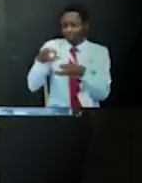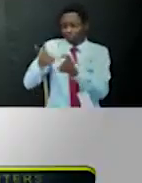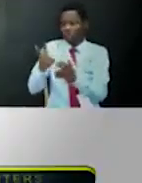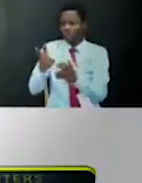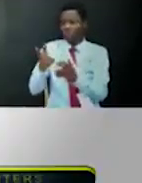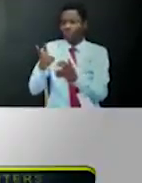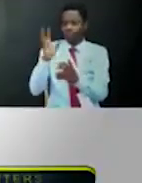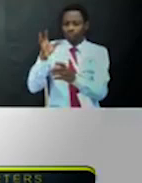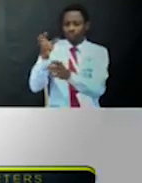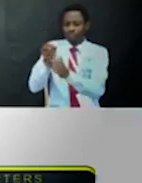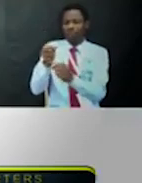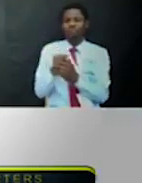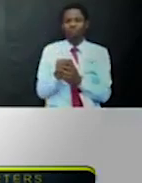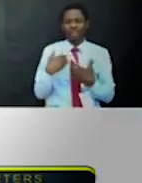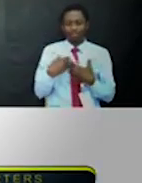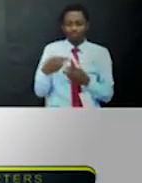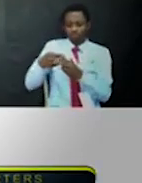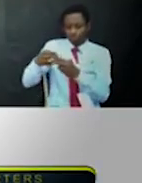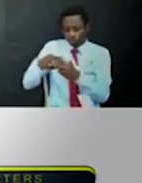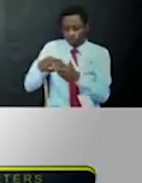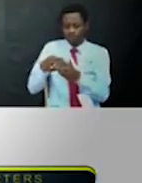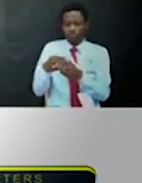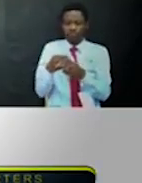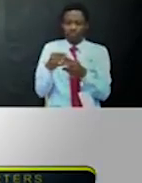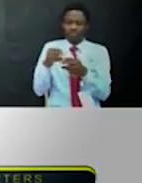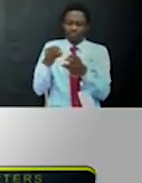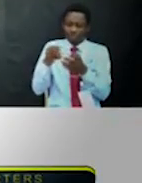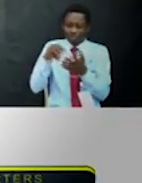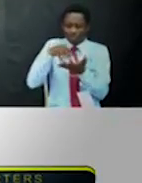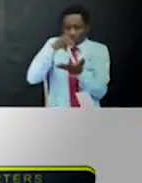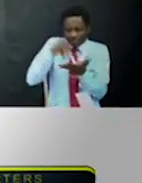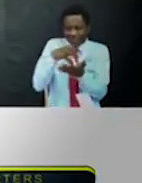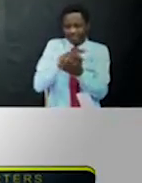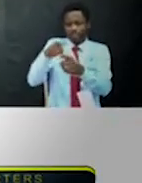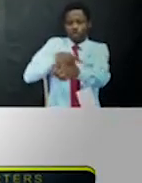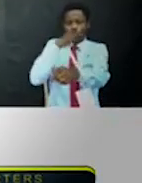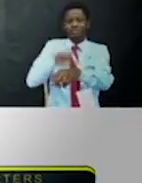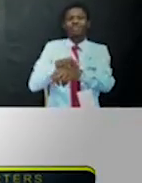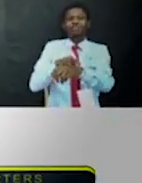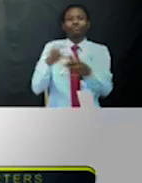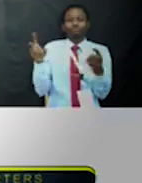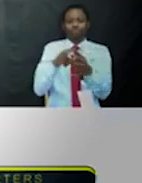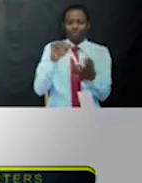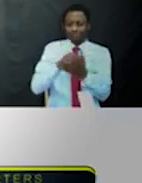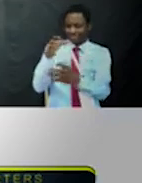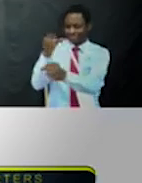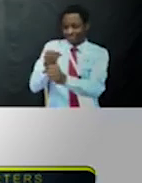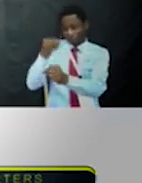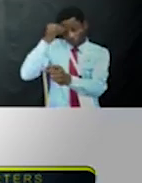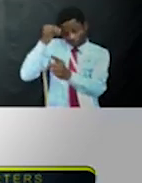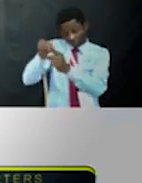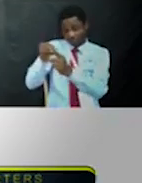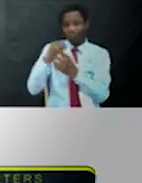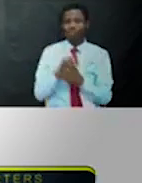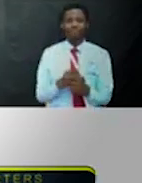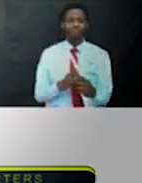in the short, medium, and long term, that to achieve our objective. That's